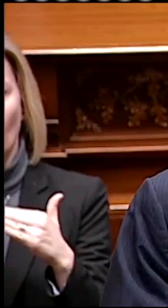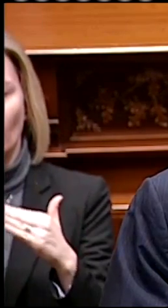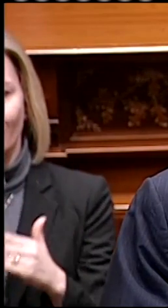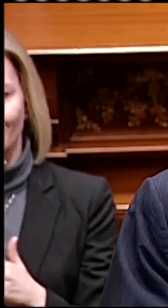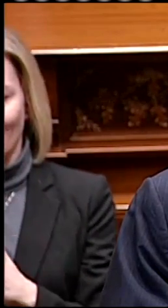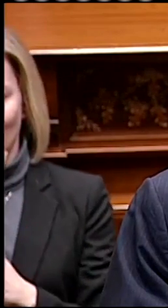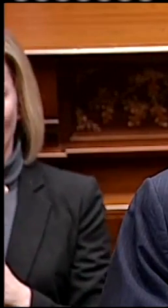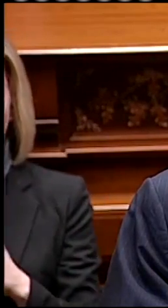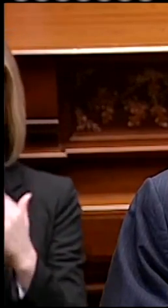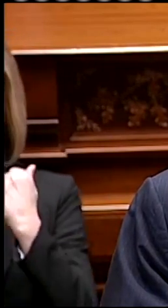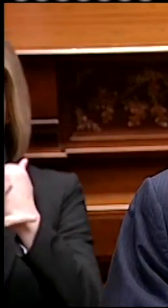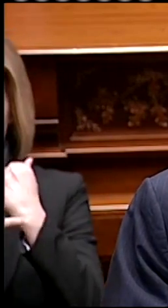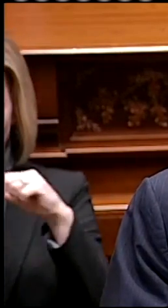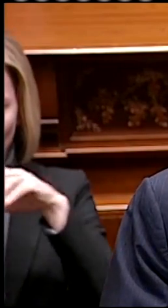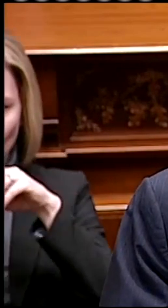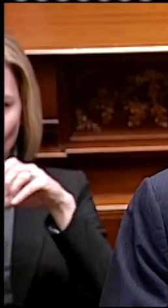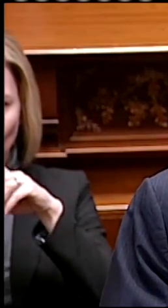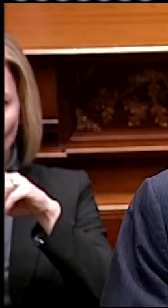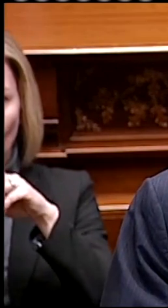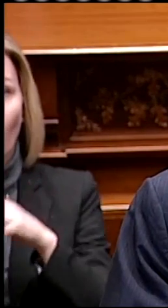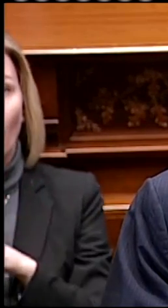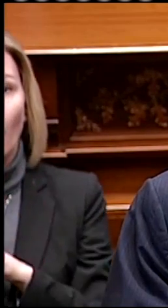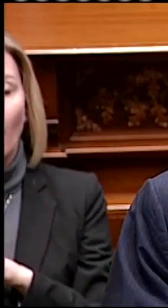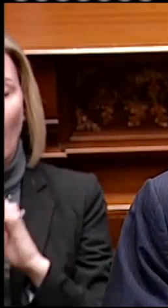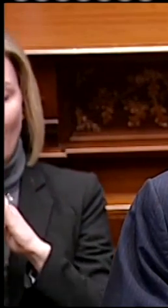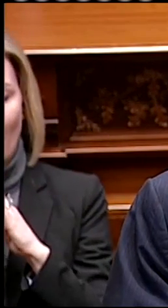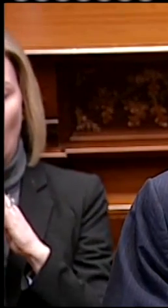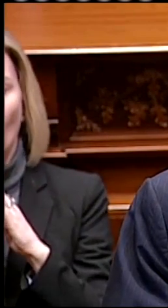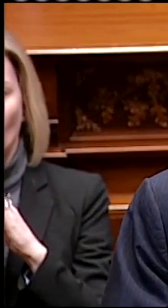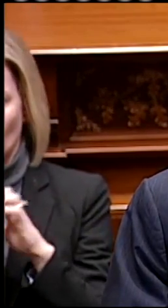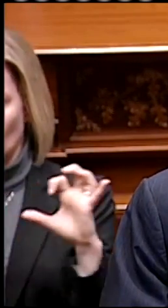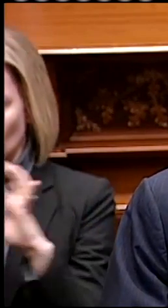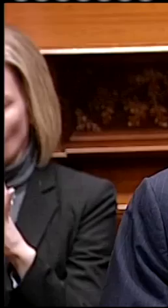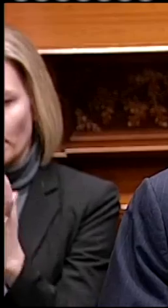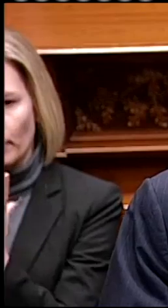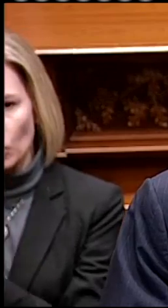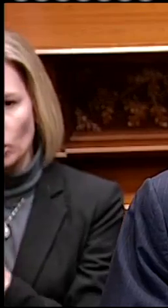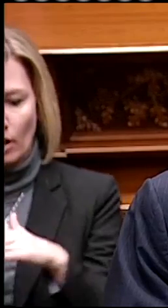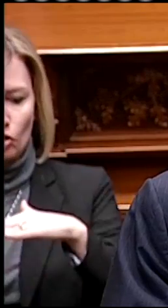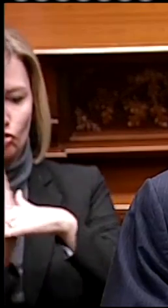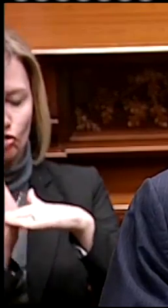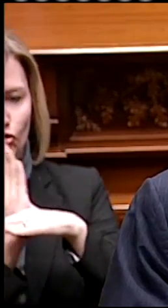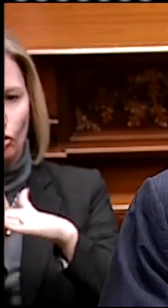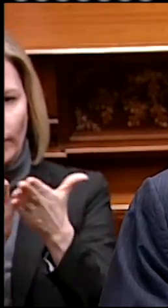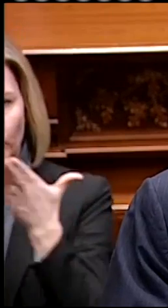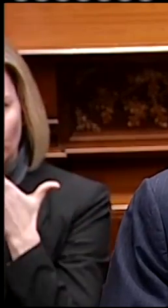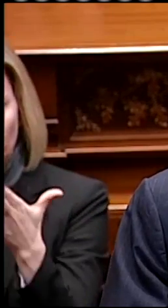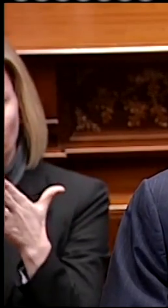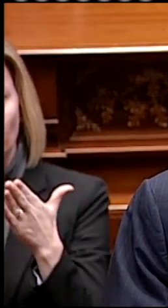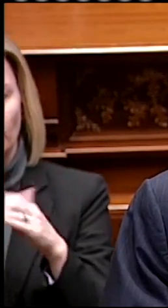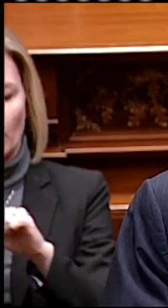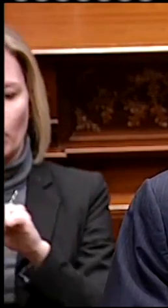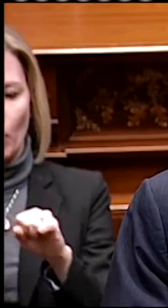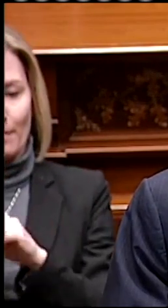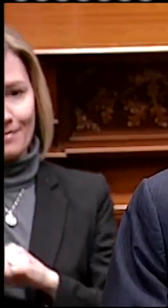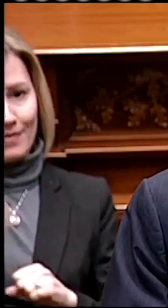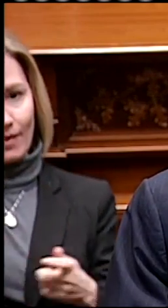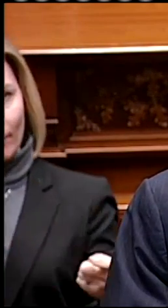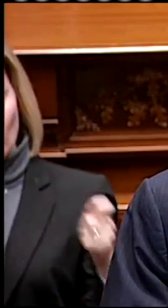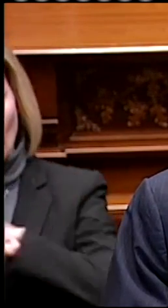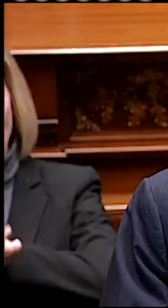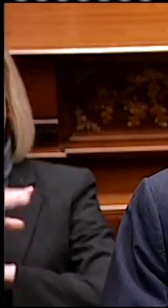taxpayer savings through joint purchasing, shared services, employee benefit reforms,